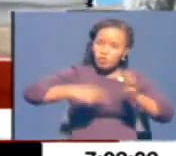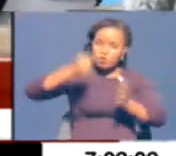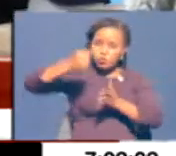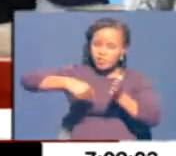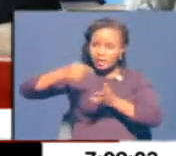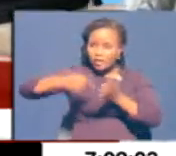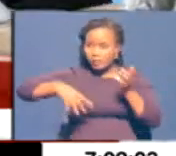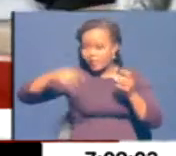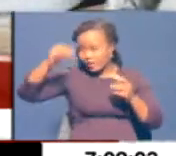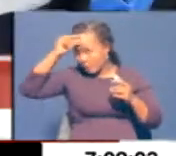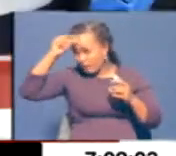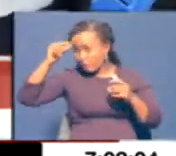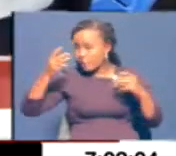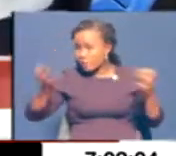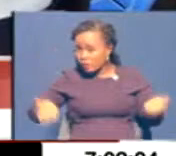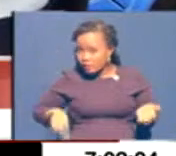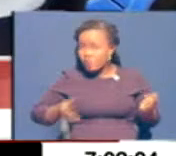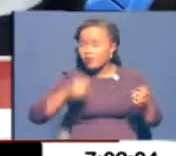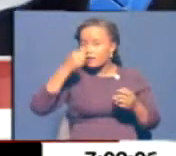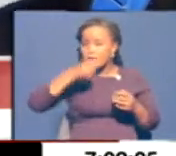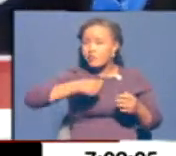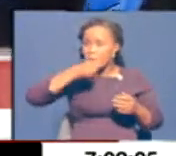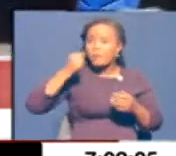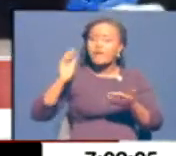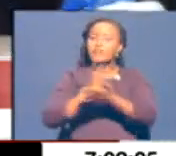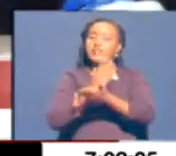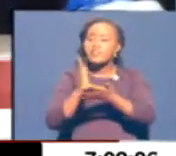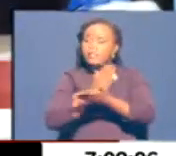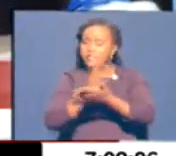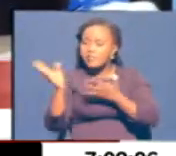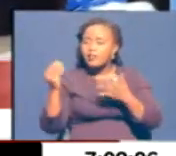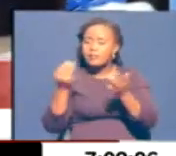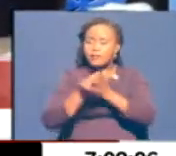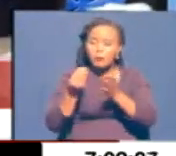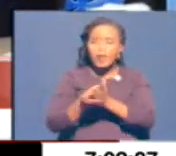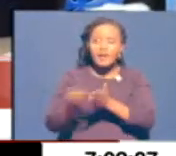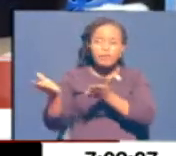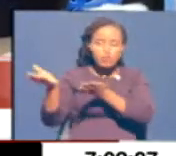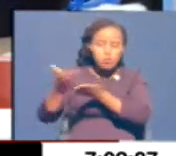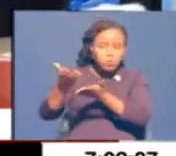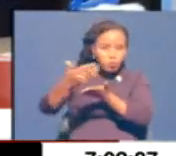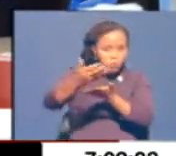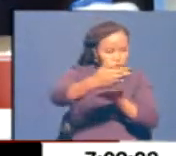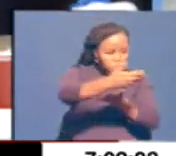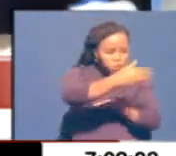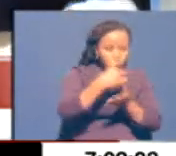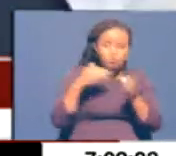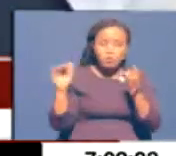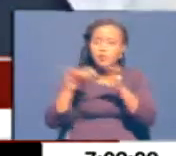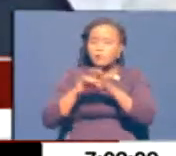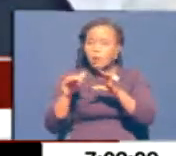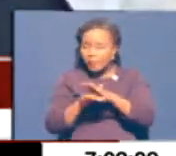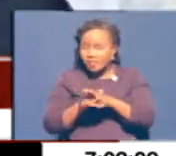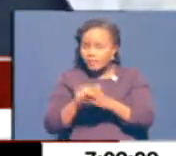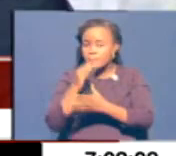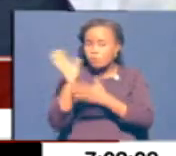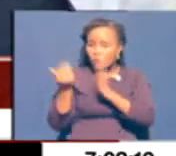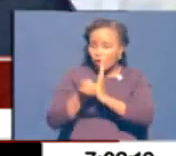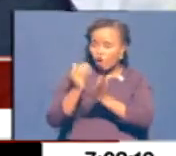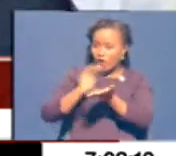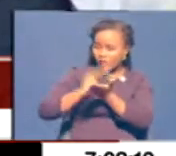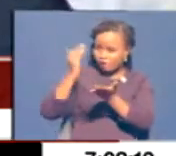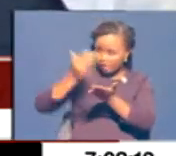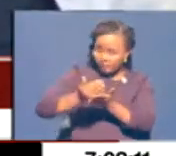that the private sector will raise money from within its members. These funds will then